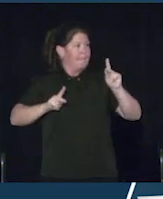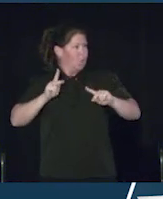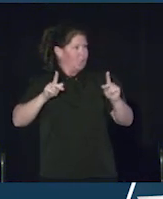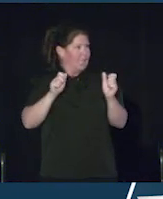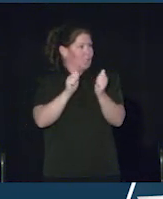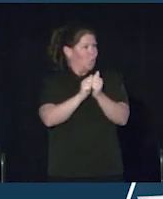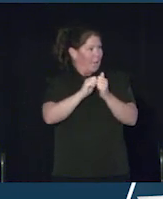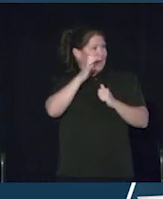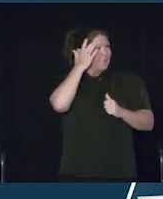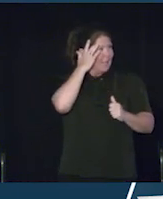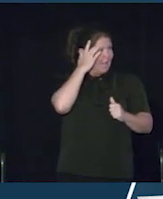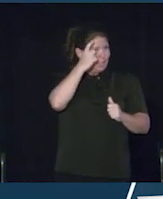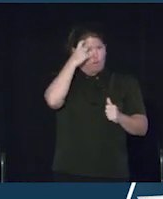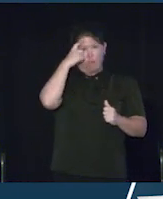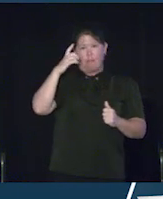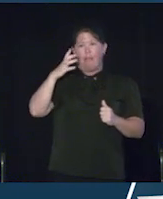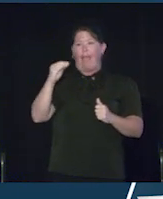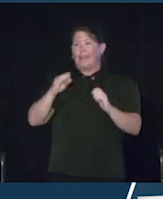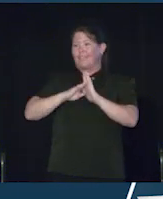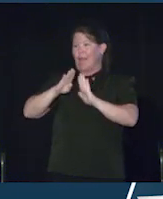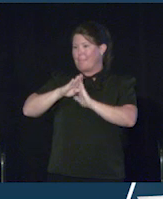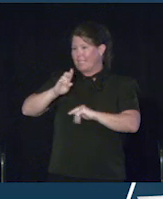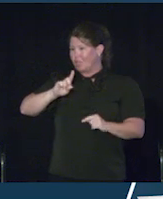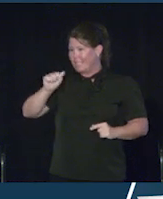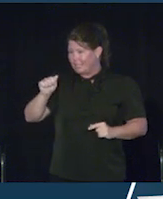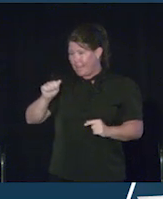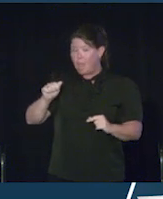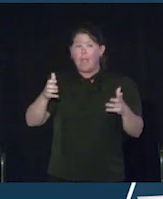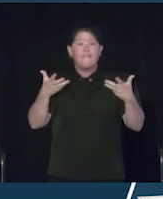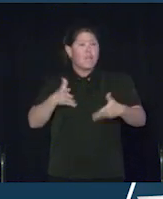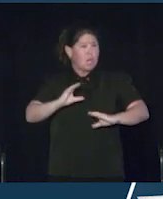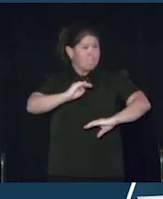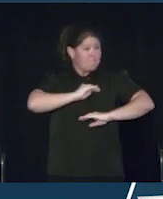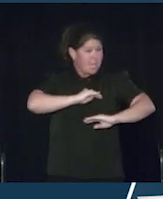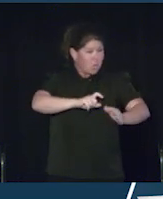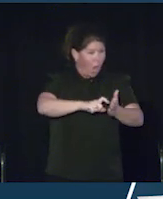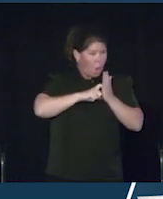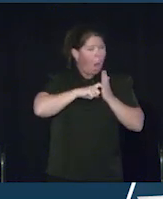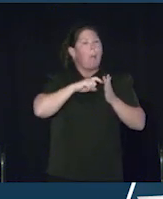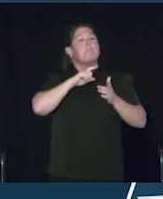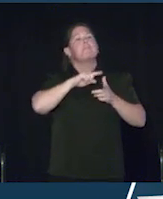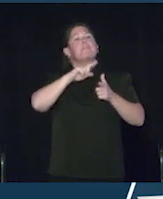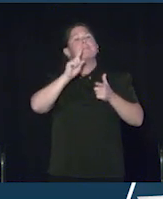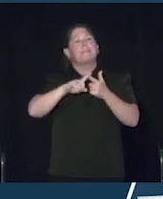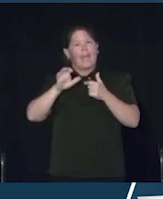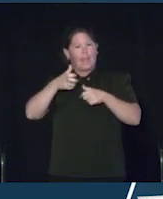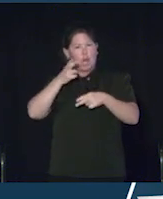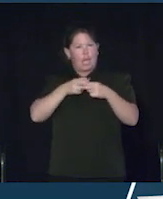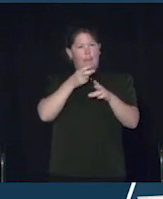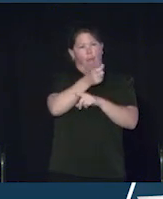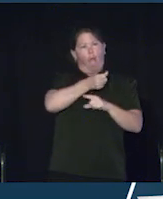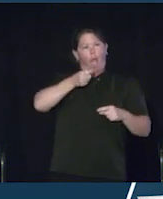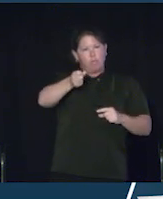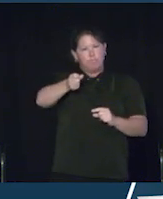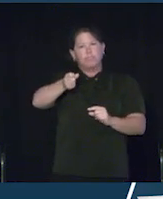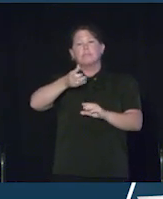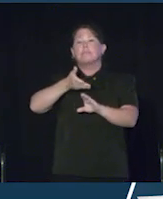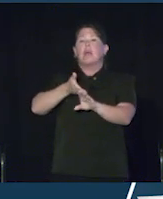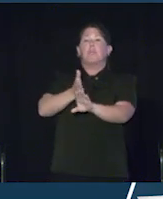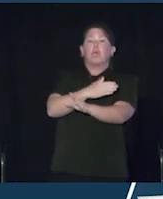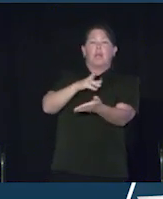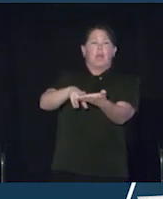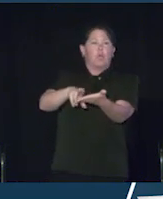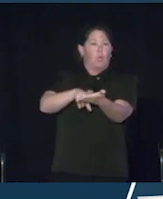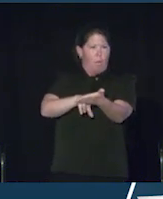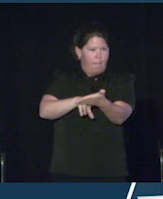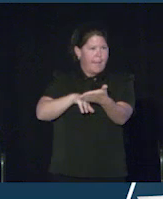that criteria, they're placed in a pre-enrollment priority category, and this is by priority by